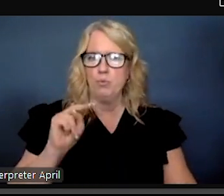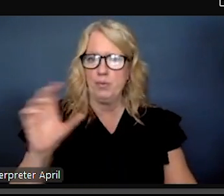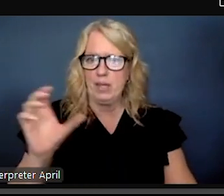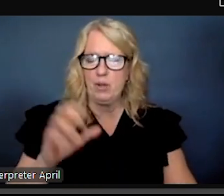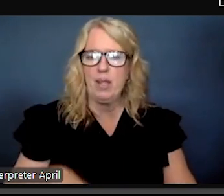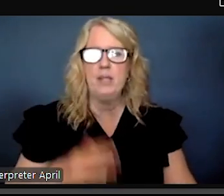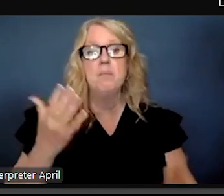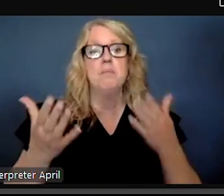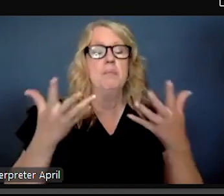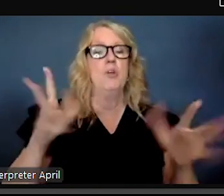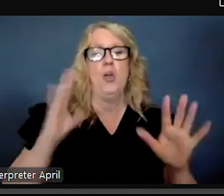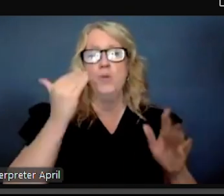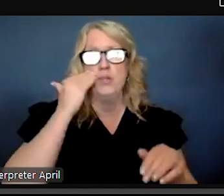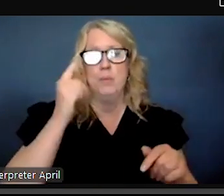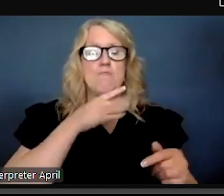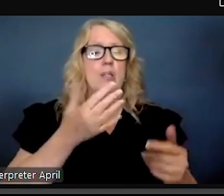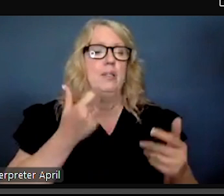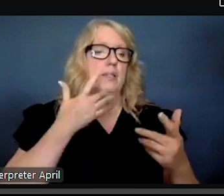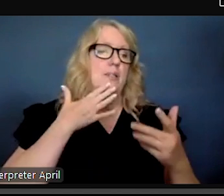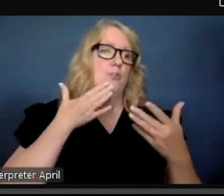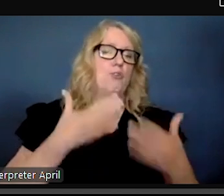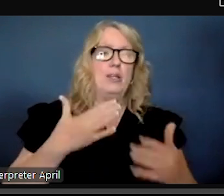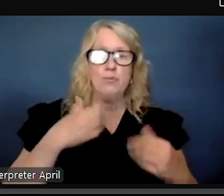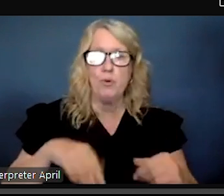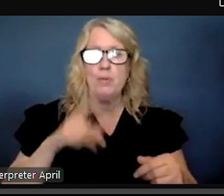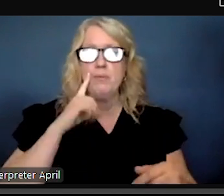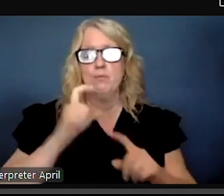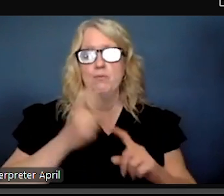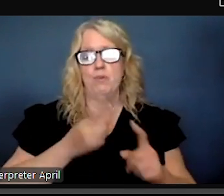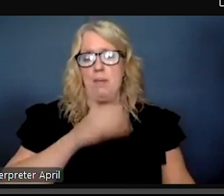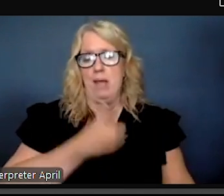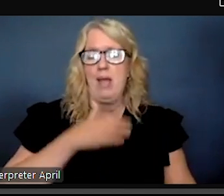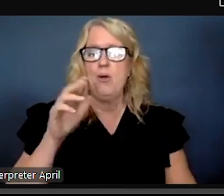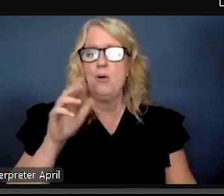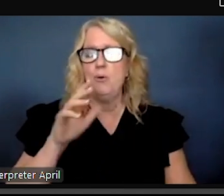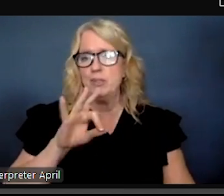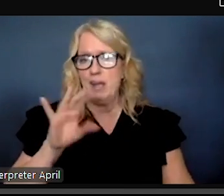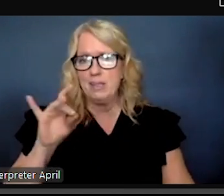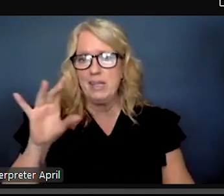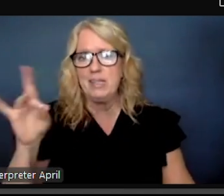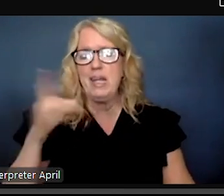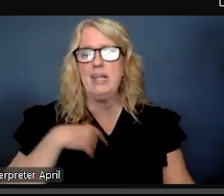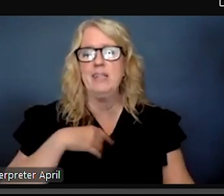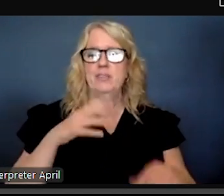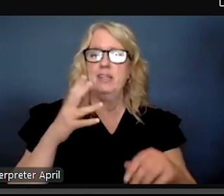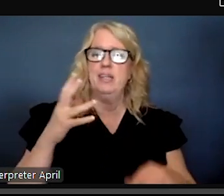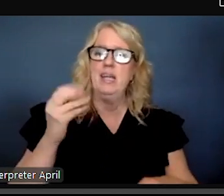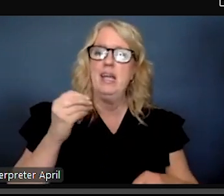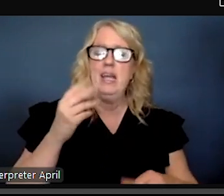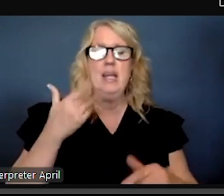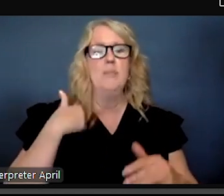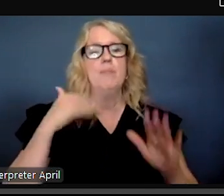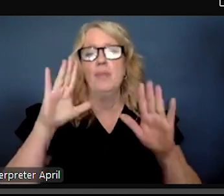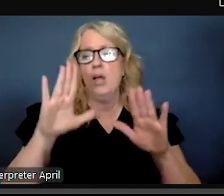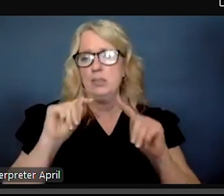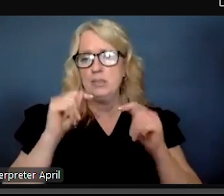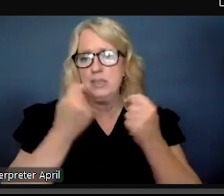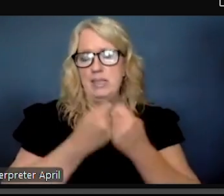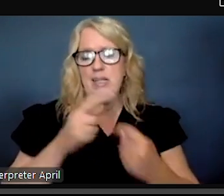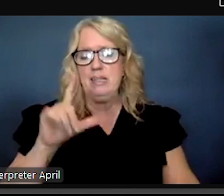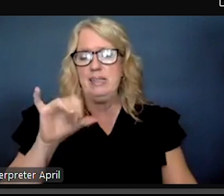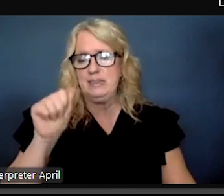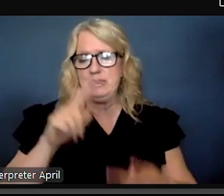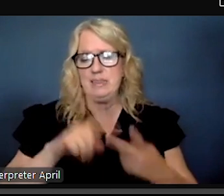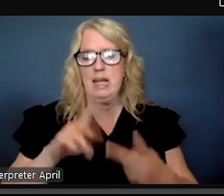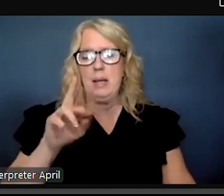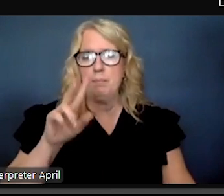may know them already. I'm really grateful to be joined from folks from our 988 and our peer Warmline, and my awesome team, Lisa and Brittany, who I know